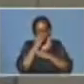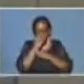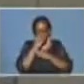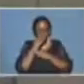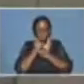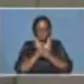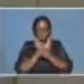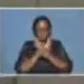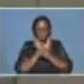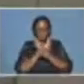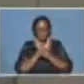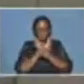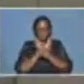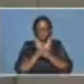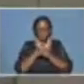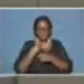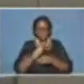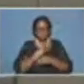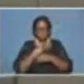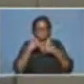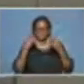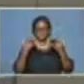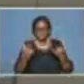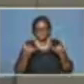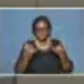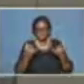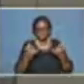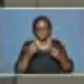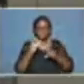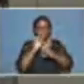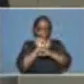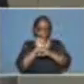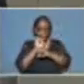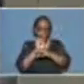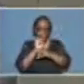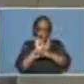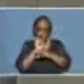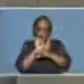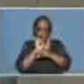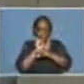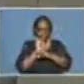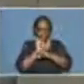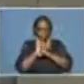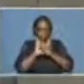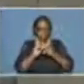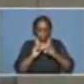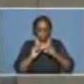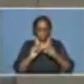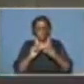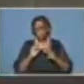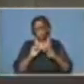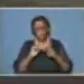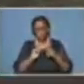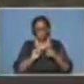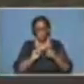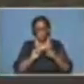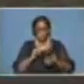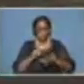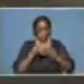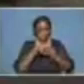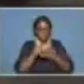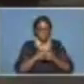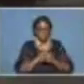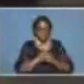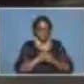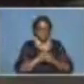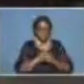such, we're in the process of setting up a task force to address delay reductions. But in the meantime,